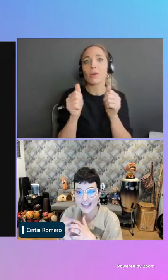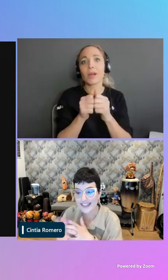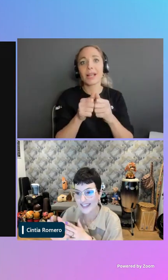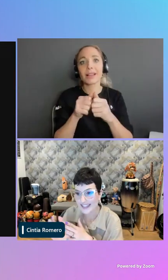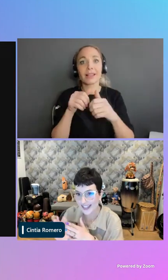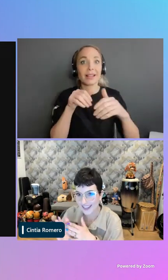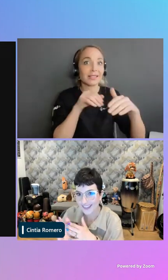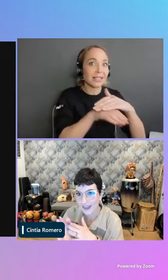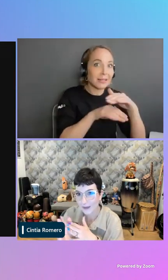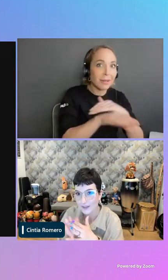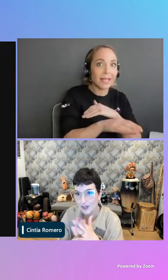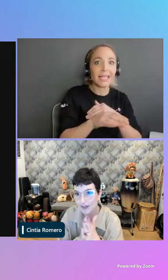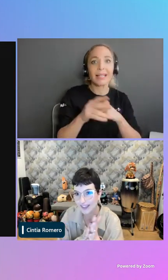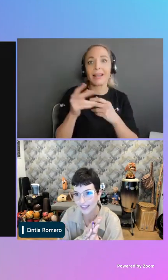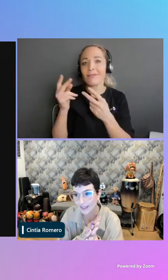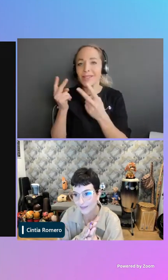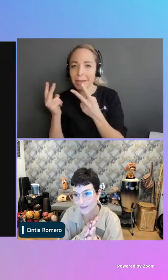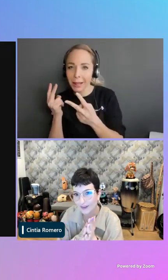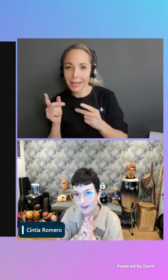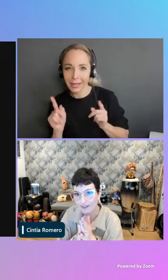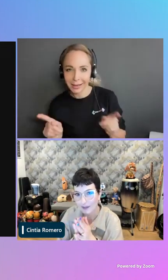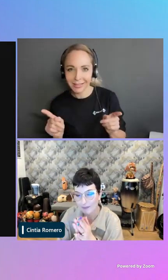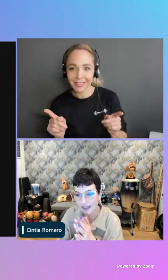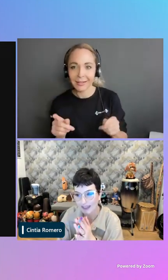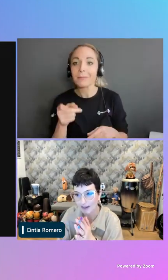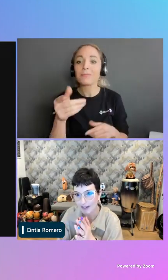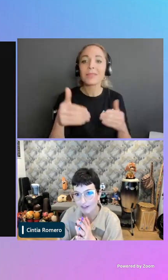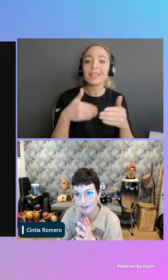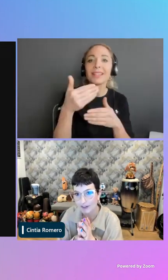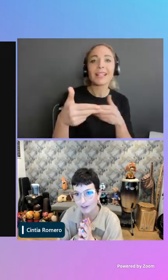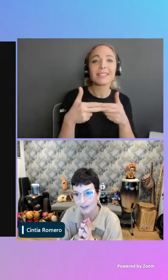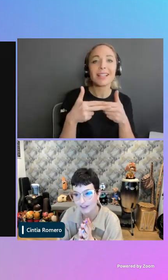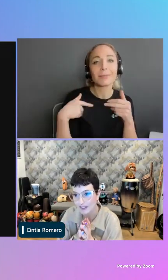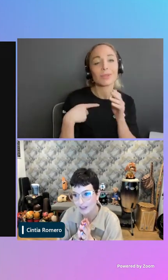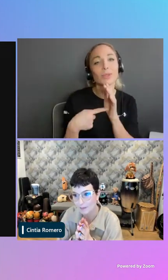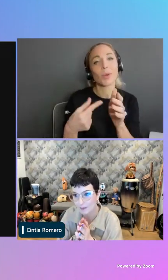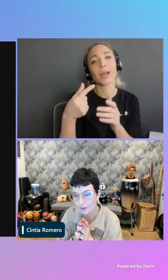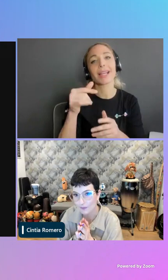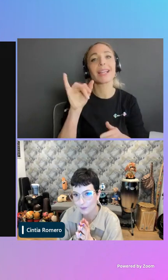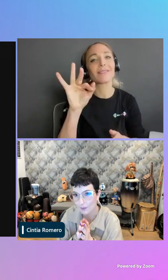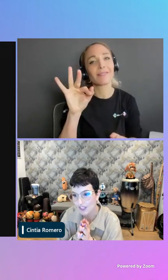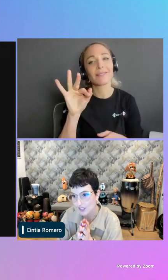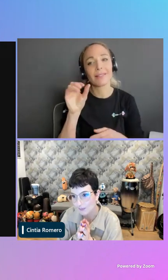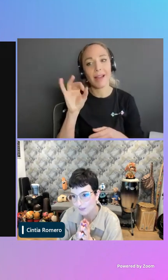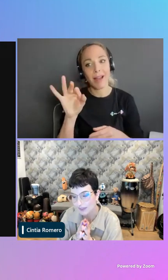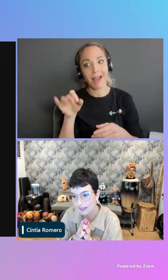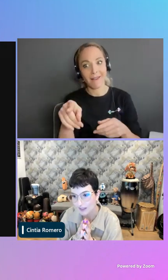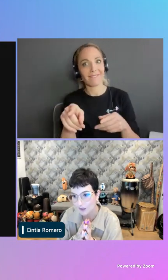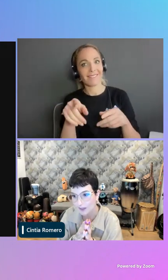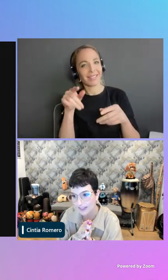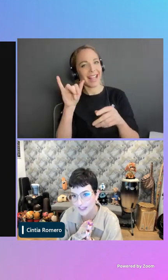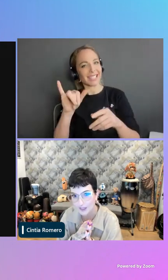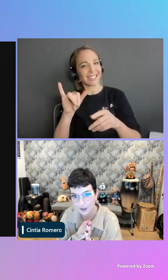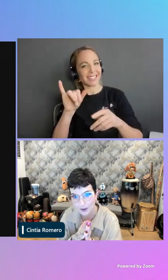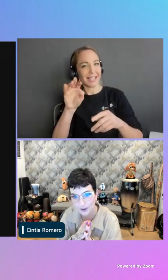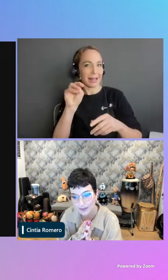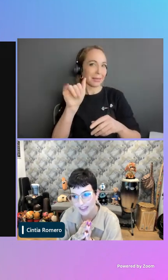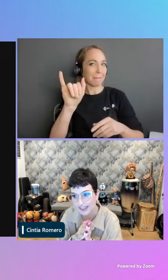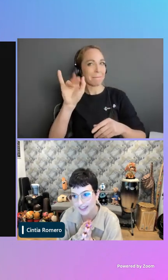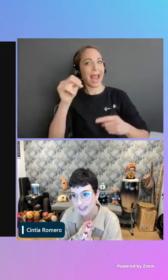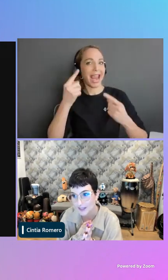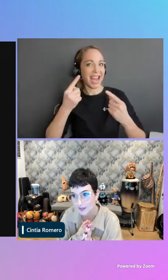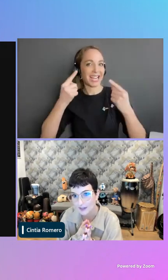On this next slide, I'm showing a GIF of the main character of the Disney movie Wish. It's called